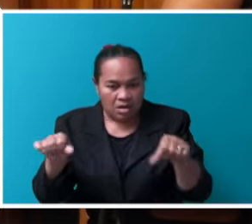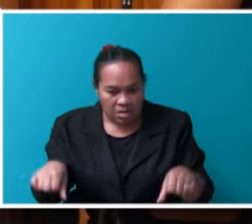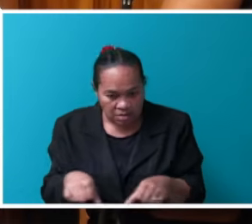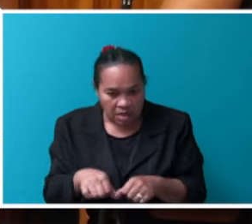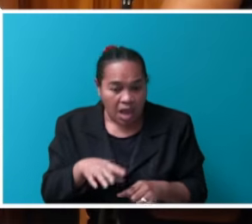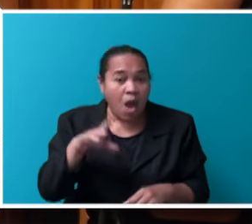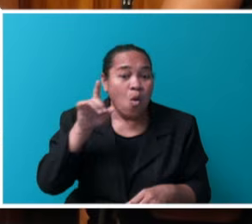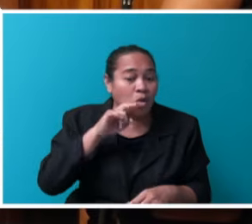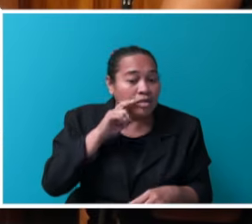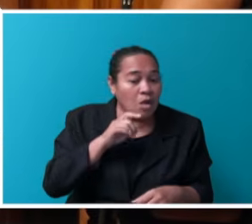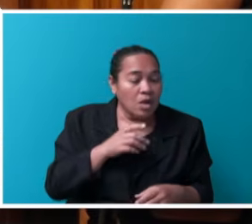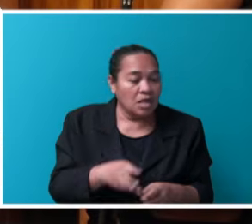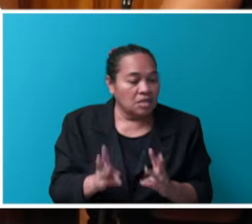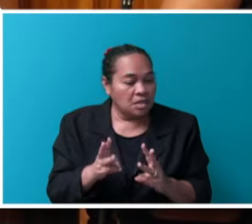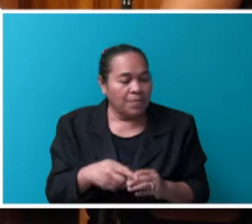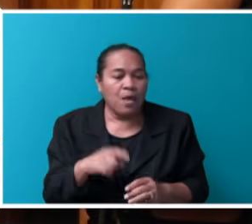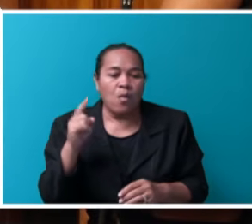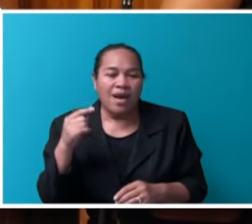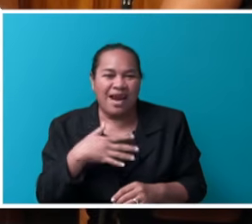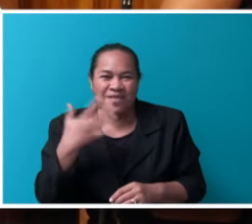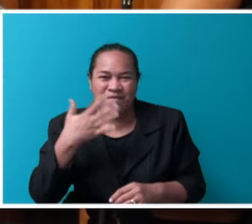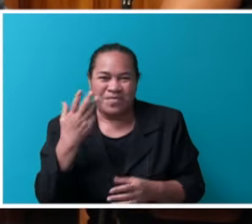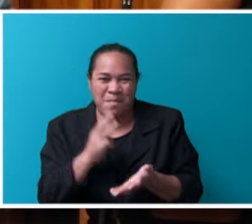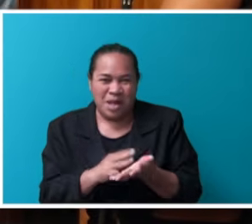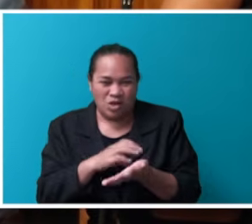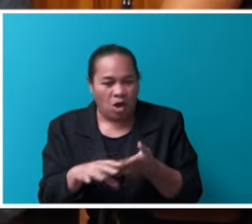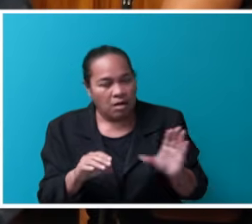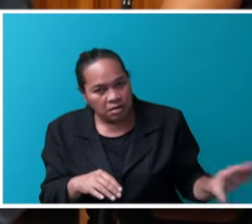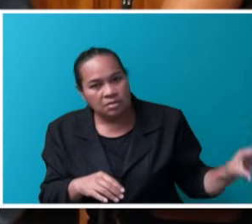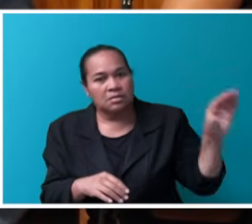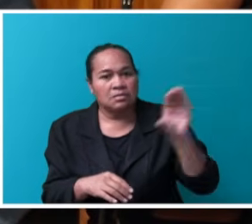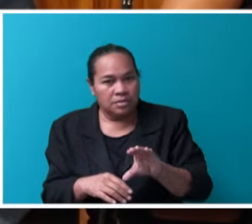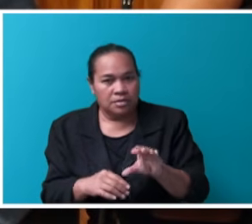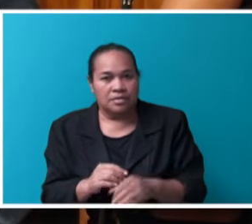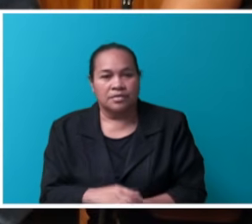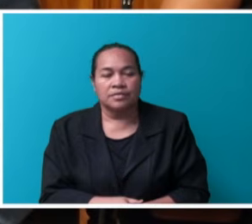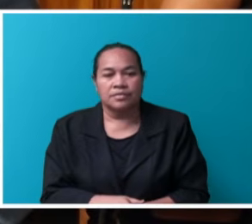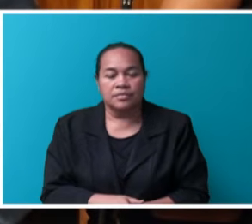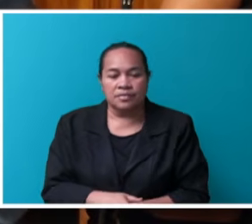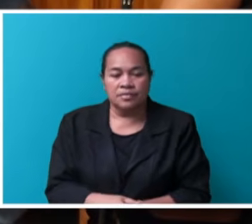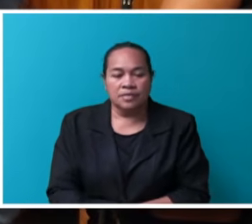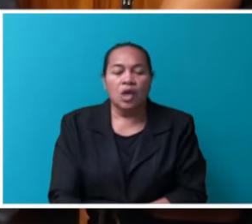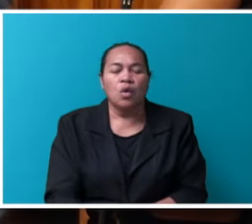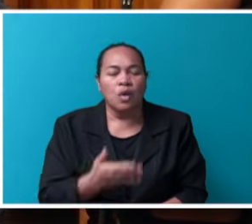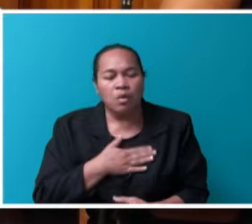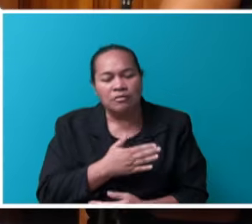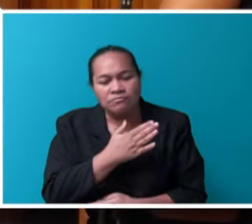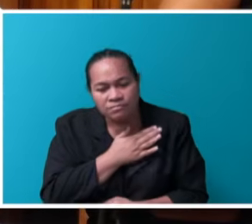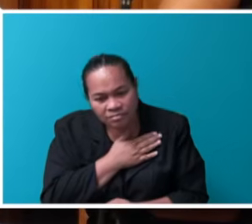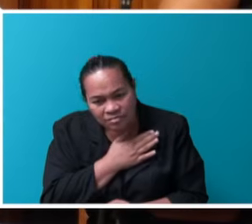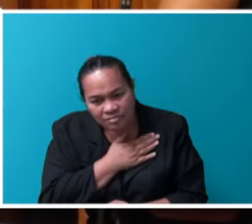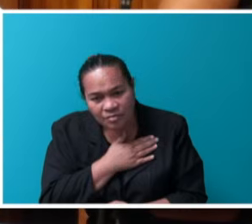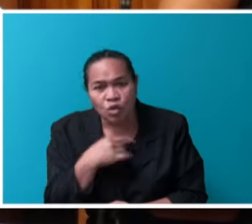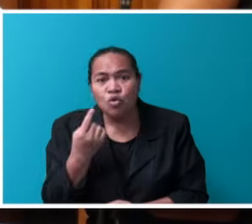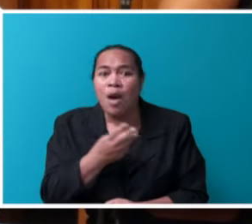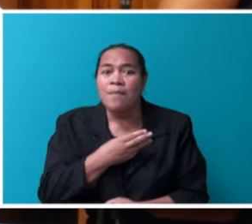increased budget of $115 million is provided. Mr. Speaker said, we pay tribute to the late Minister for